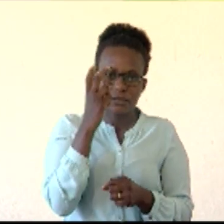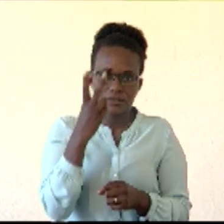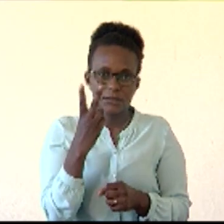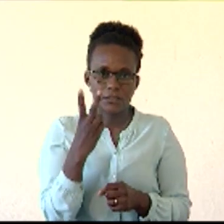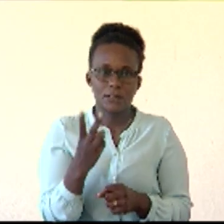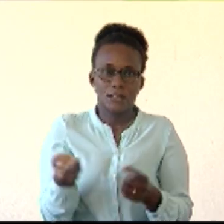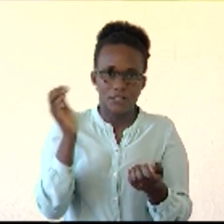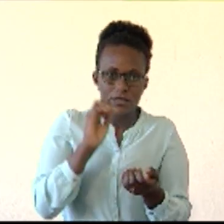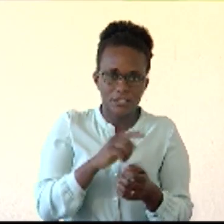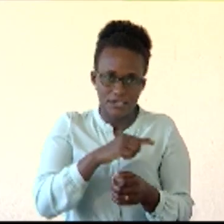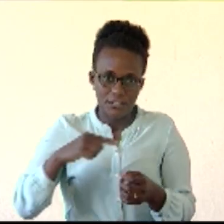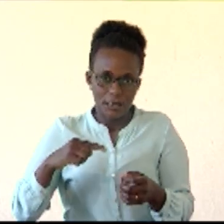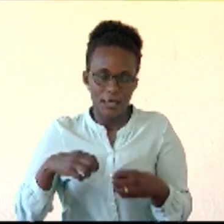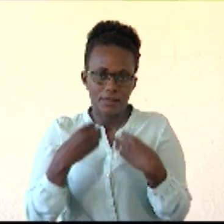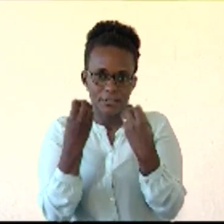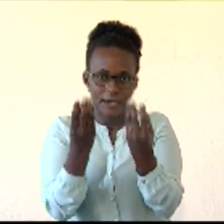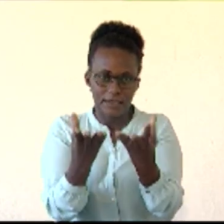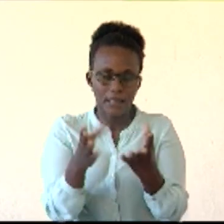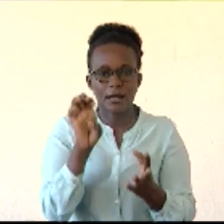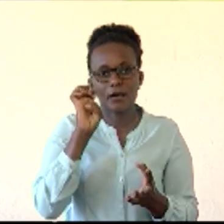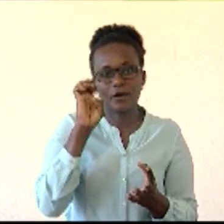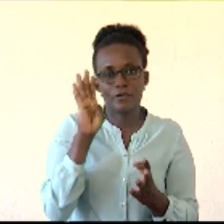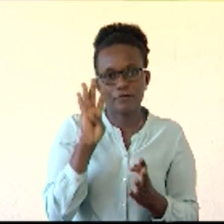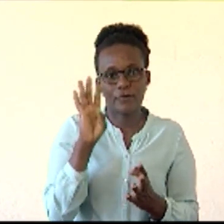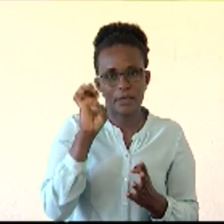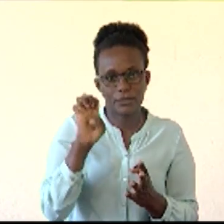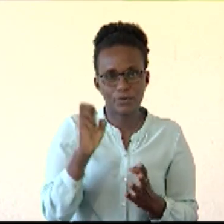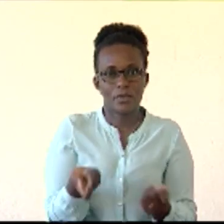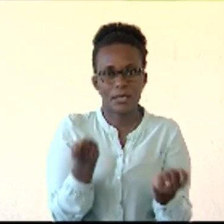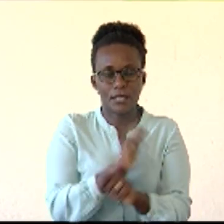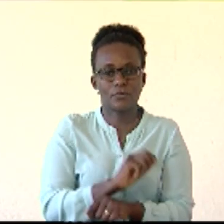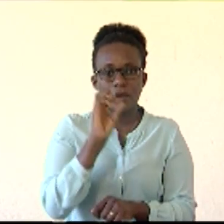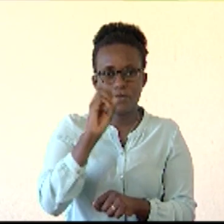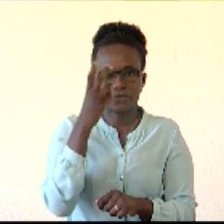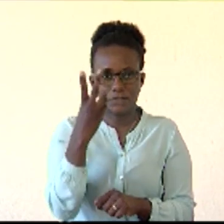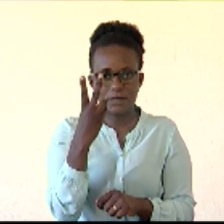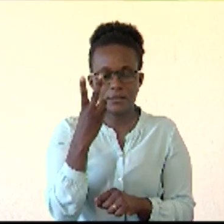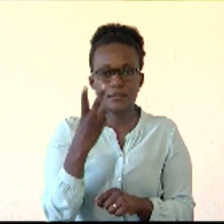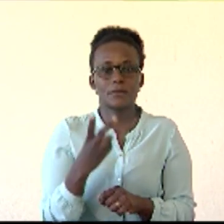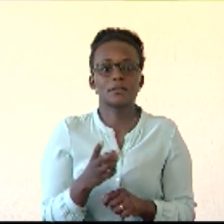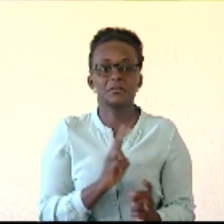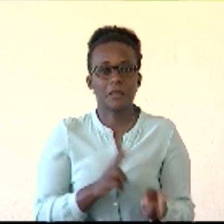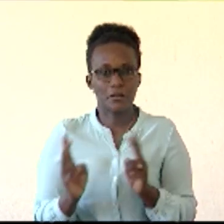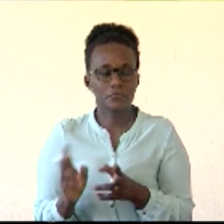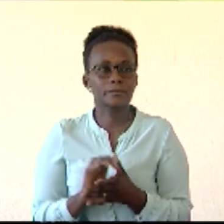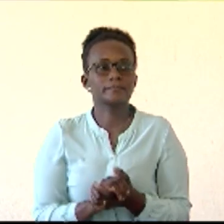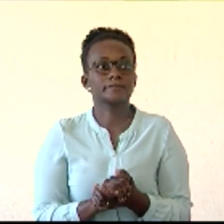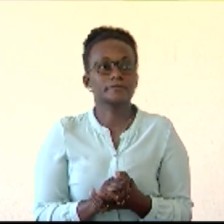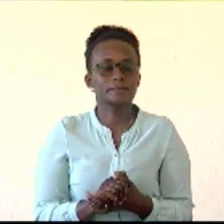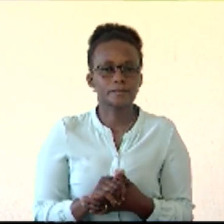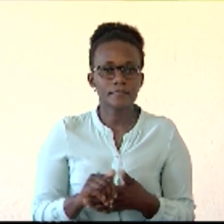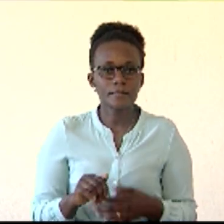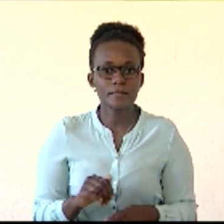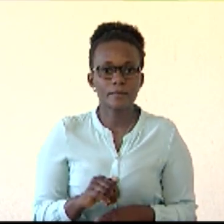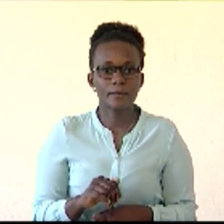oxygen. The carbon, this is the cathode now, or rather the anode, which is made up of the anode. So it